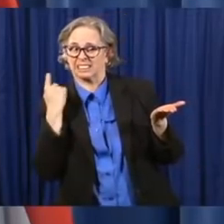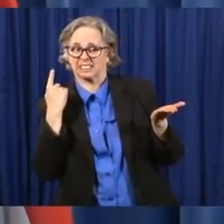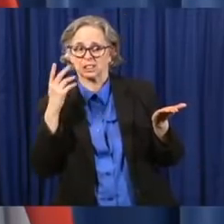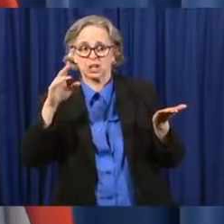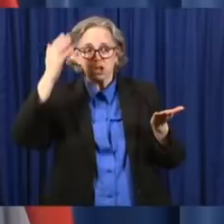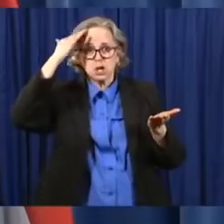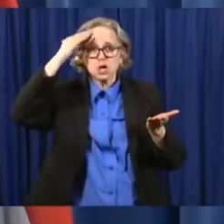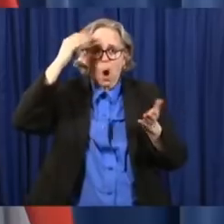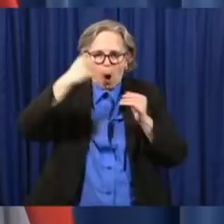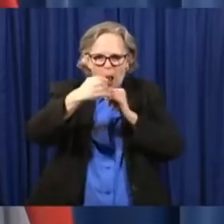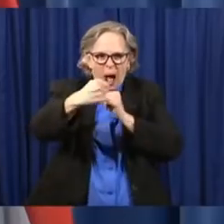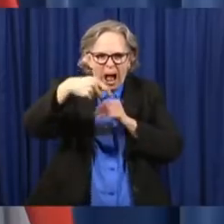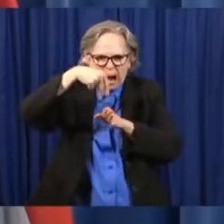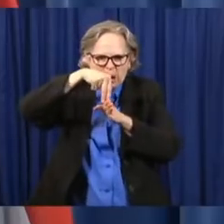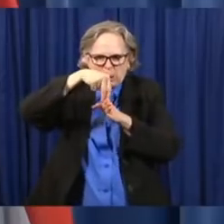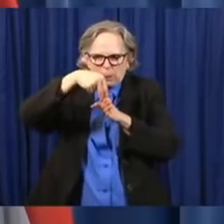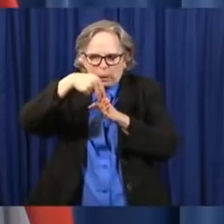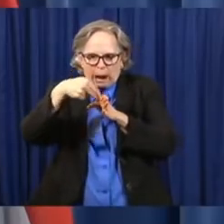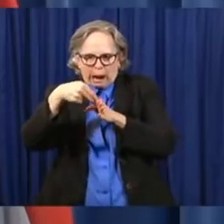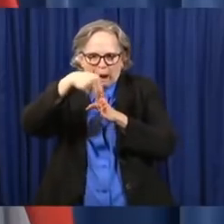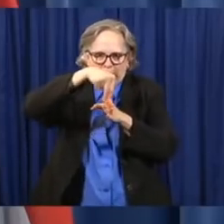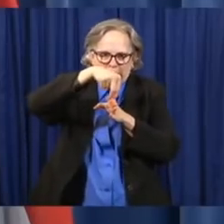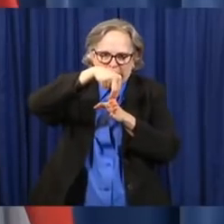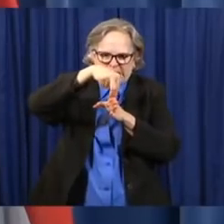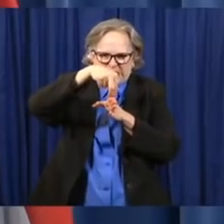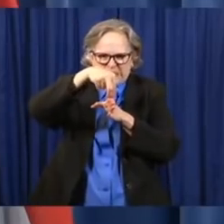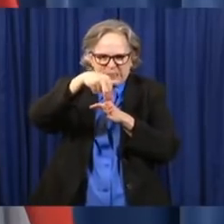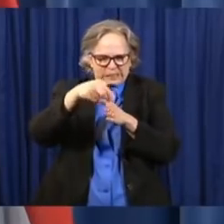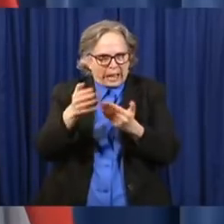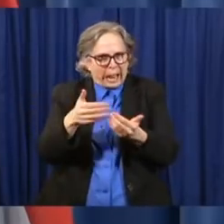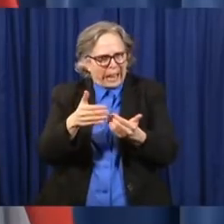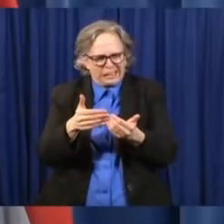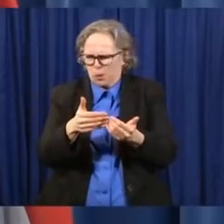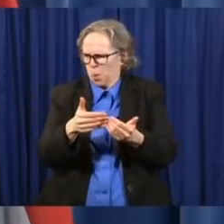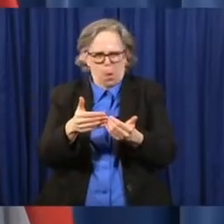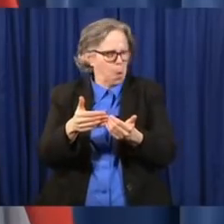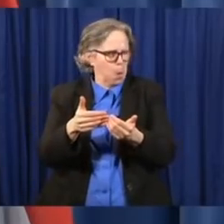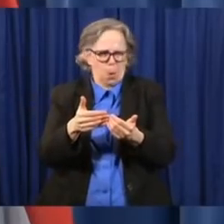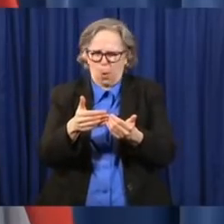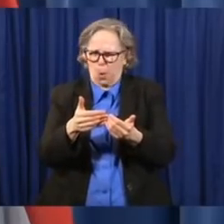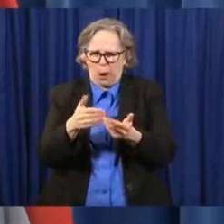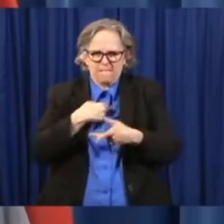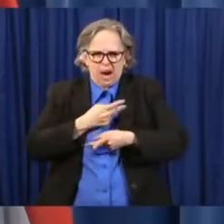is not easy. And that's why we're trying to do it very carefully.